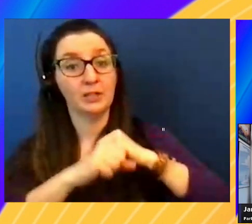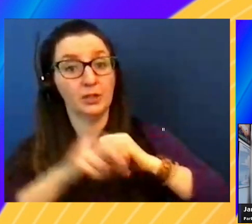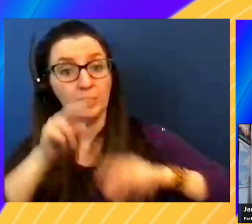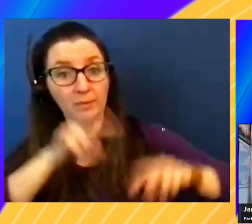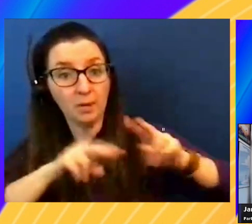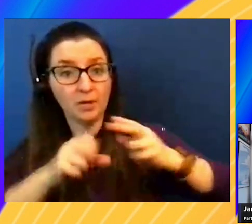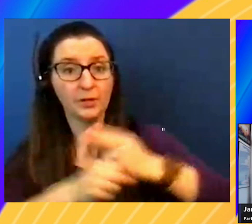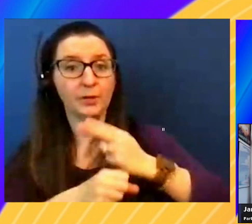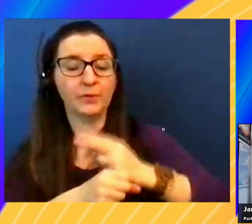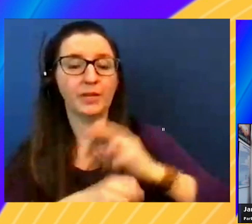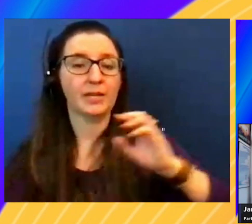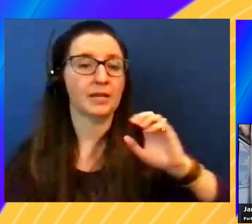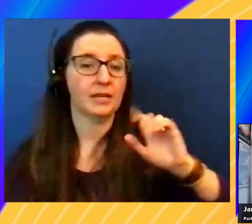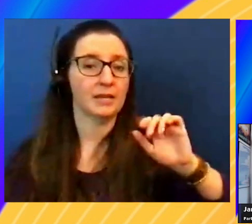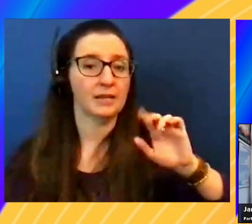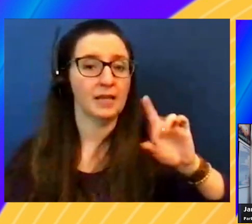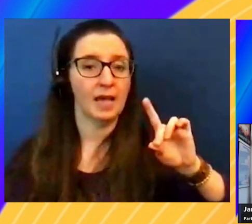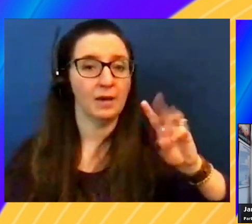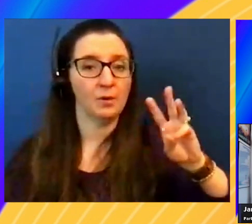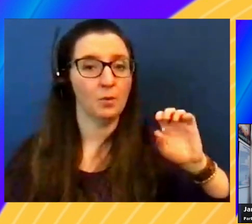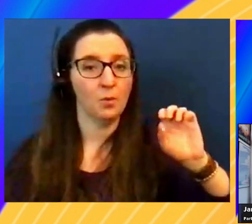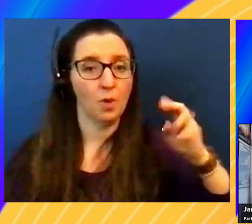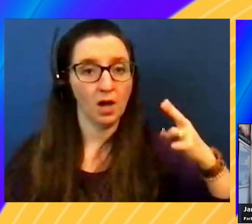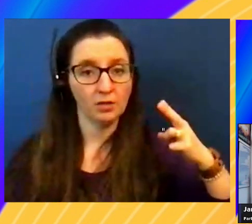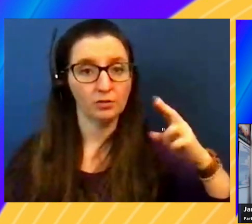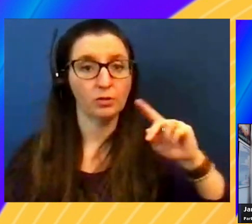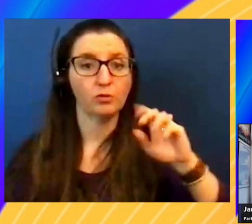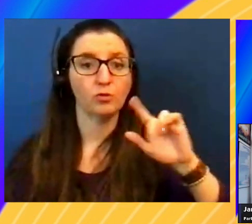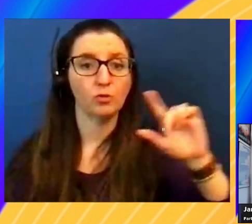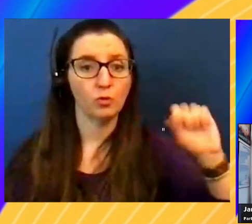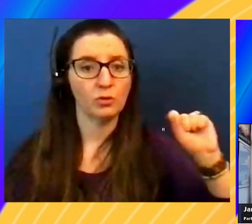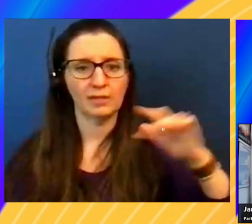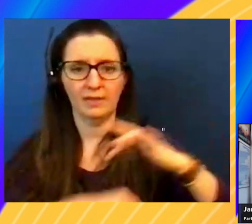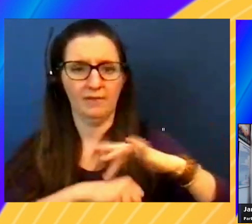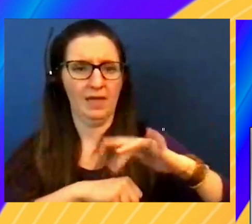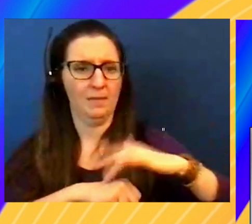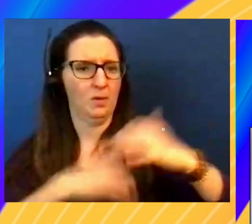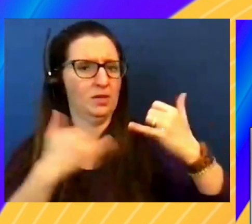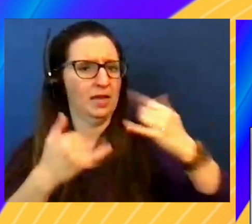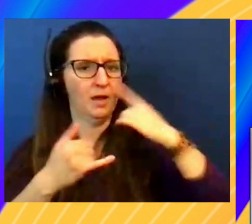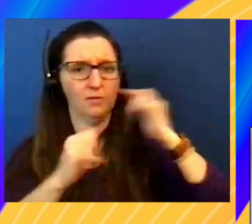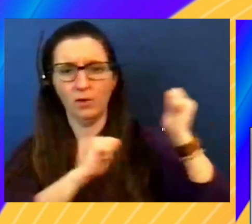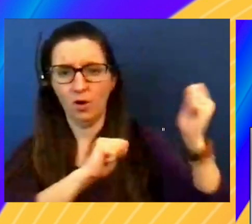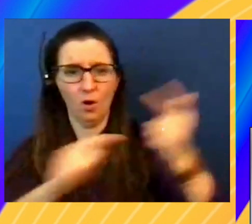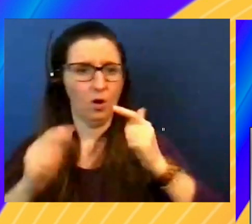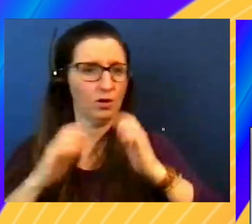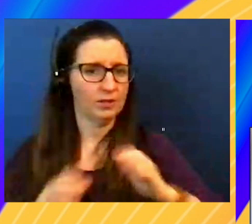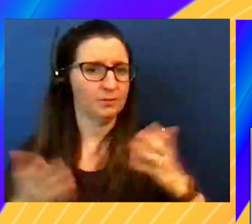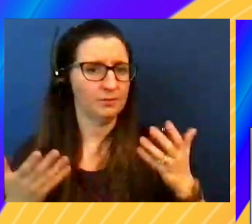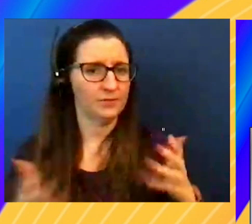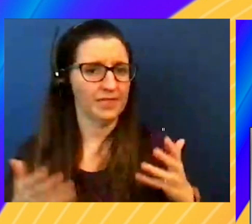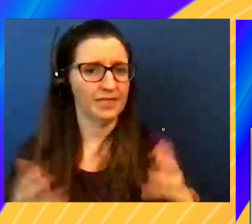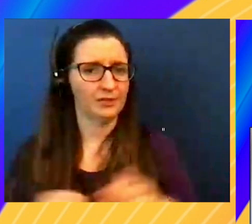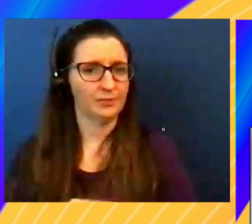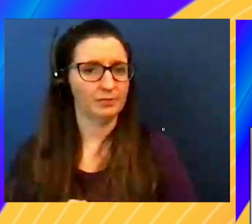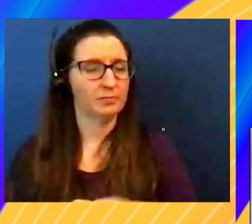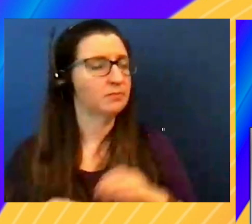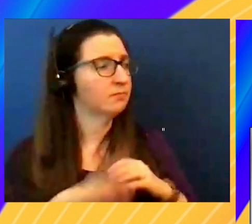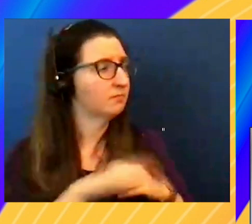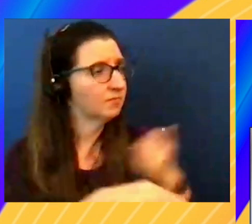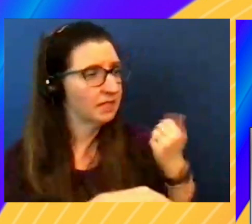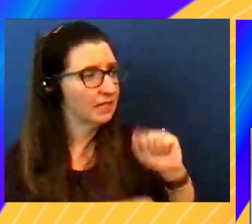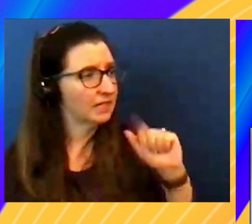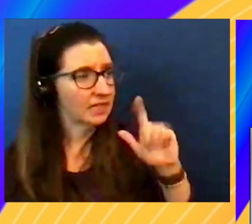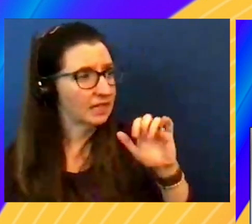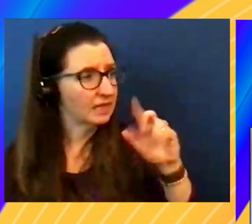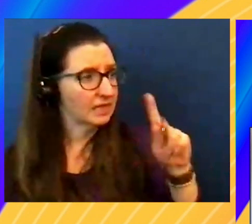tools available to you that are already in production today for customers. Like any links we can have to maybe get